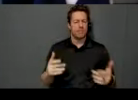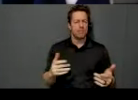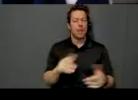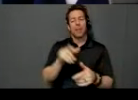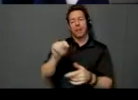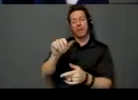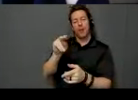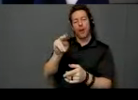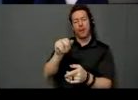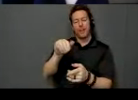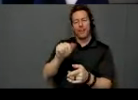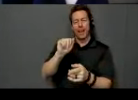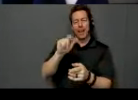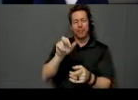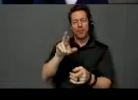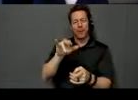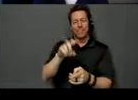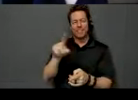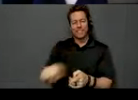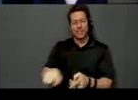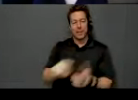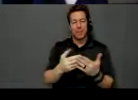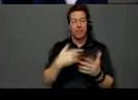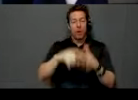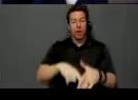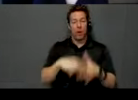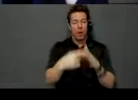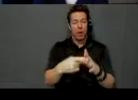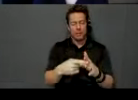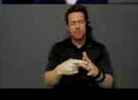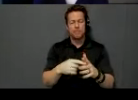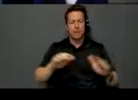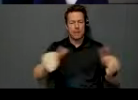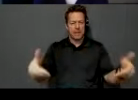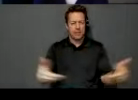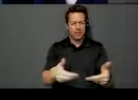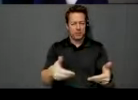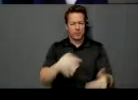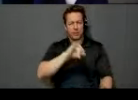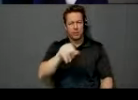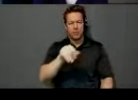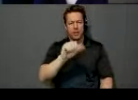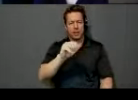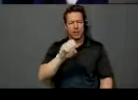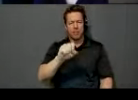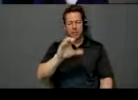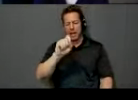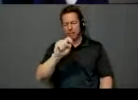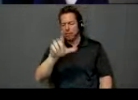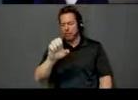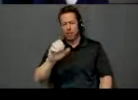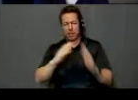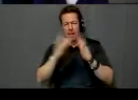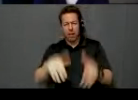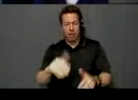Alvarez. Before we move into this event, I would like to give a little introduction to the James Castle House. So for anyone who is